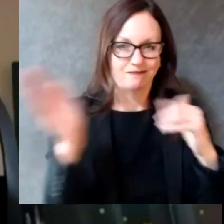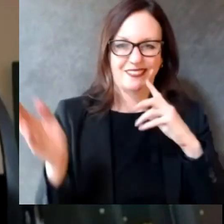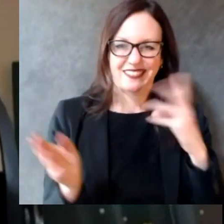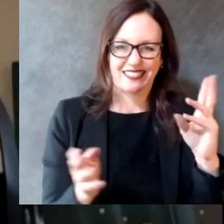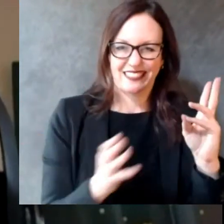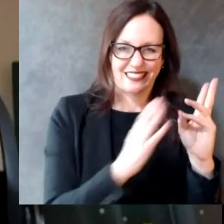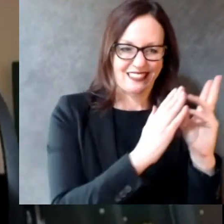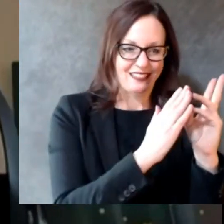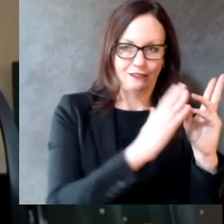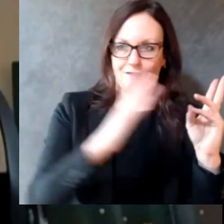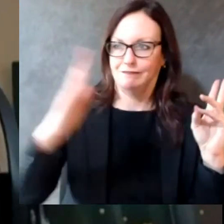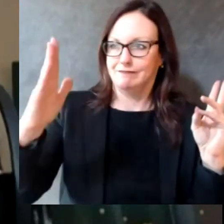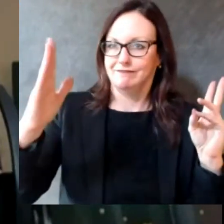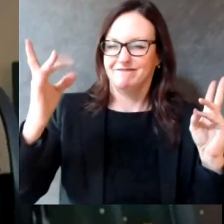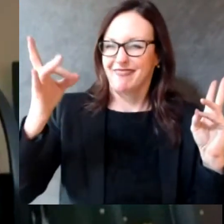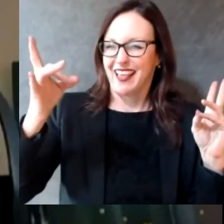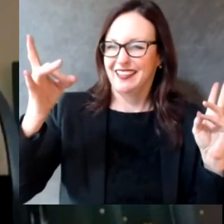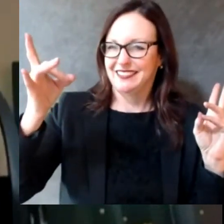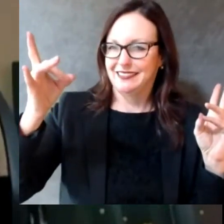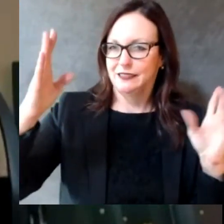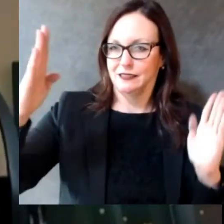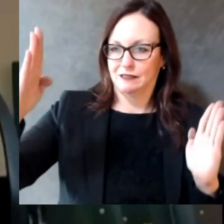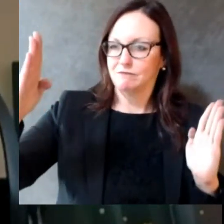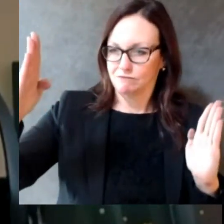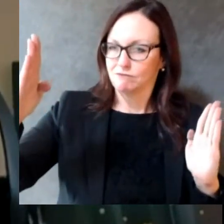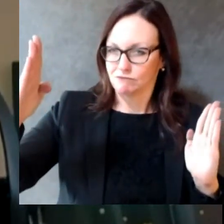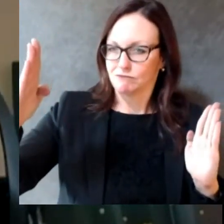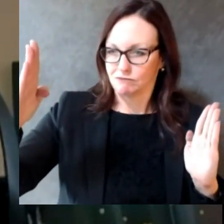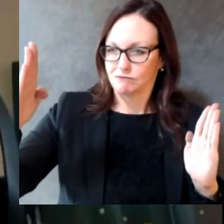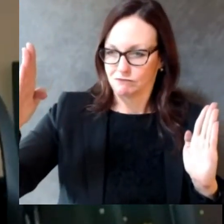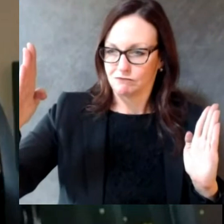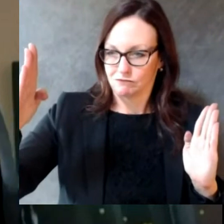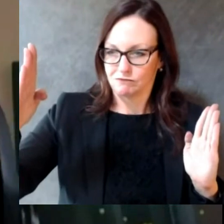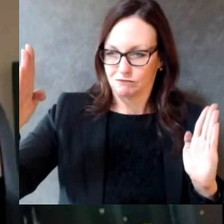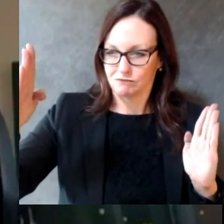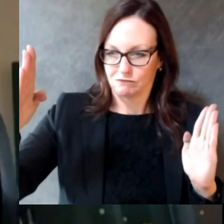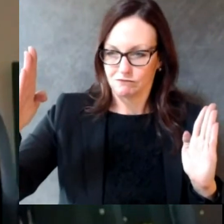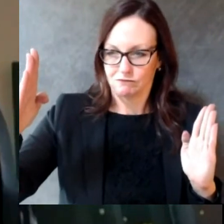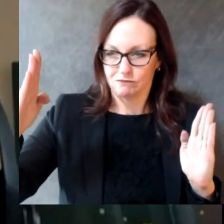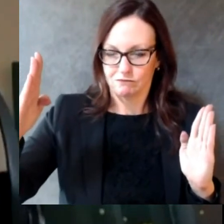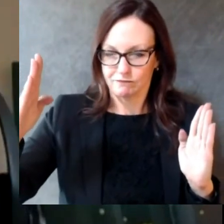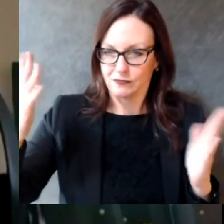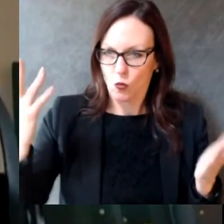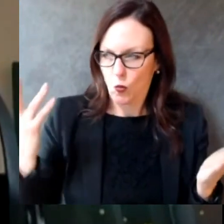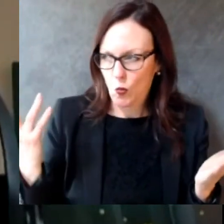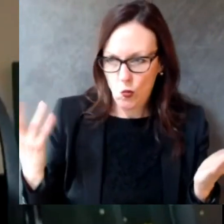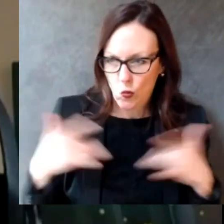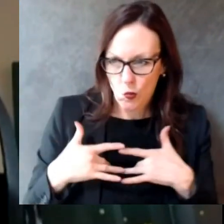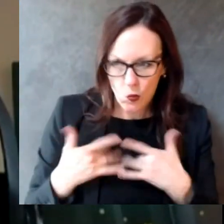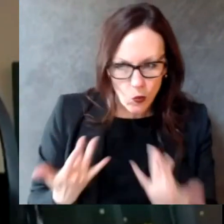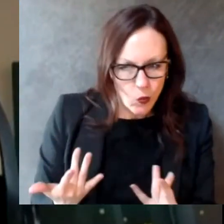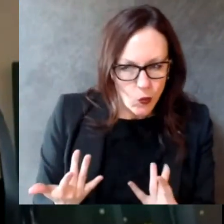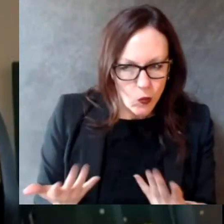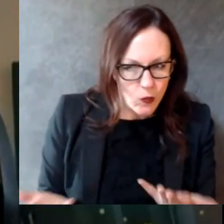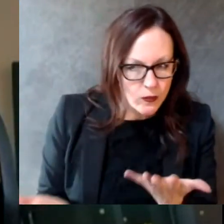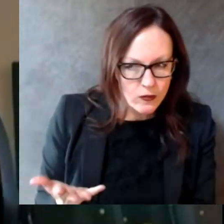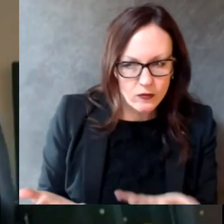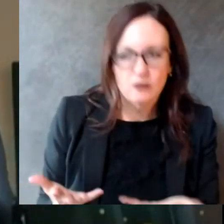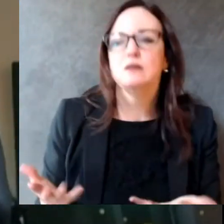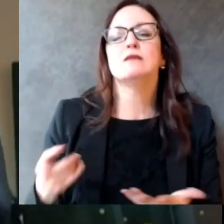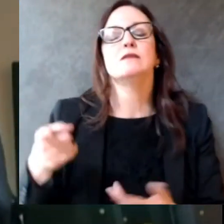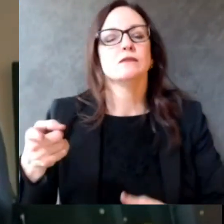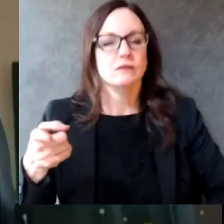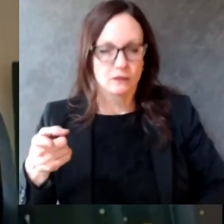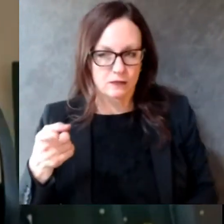assessment of the Pfizer application for 12 to 15-year-olds. And as we have done with every vaccine up